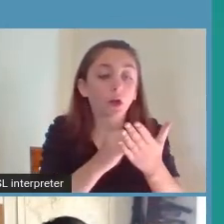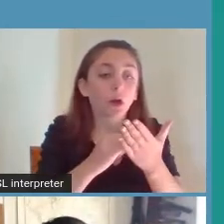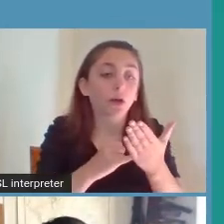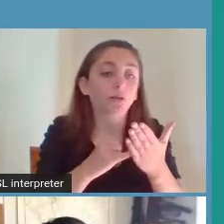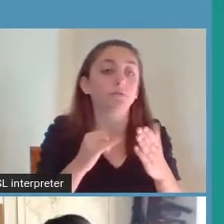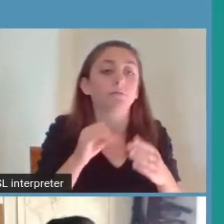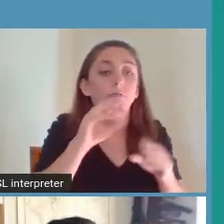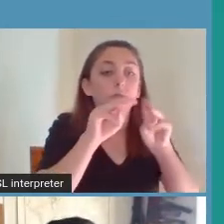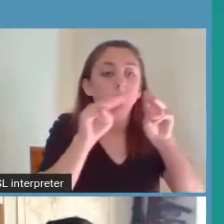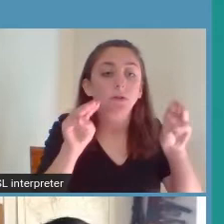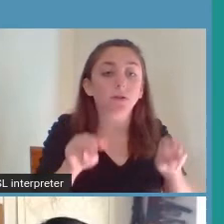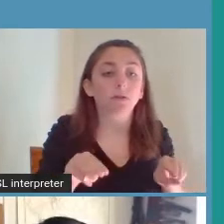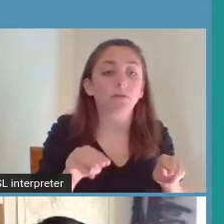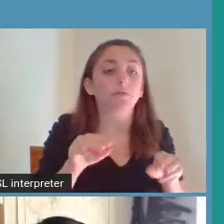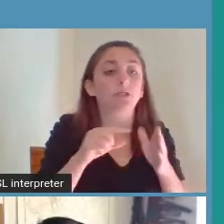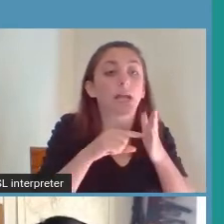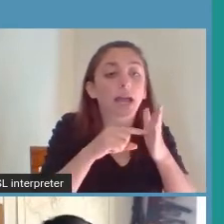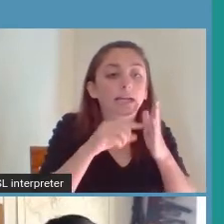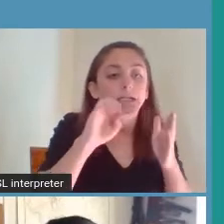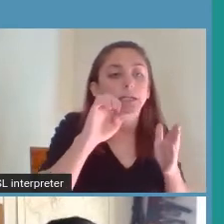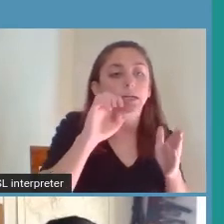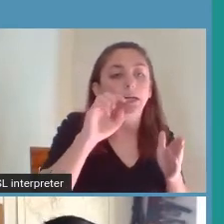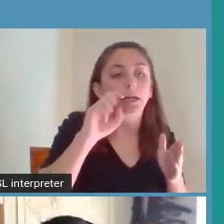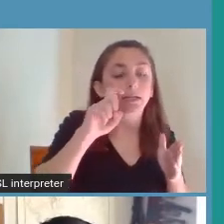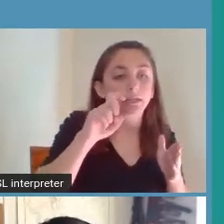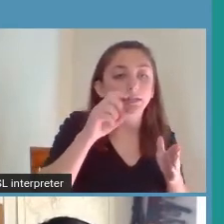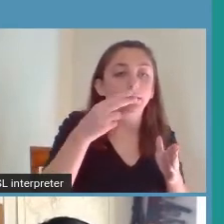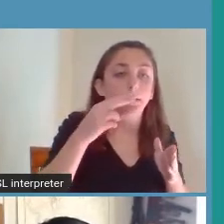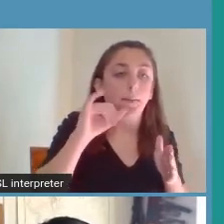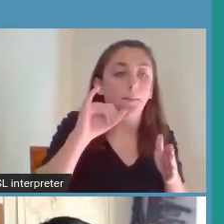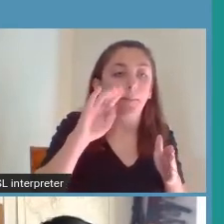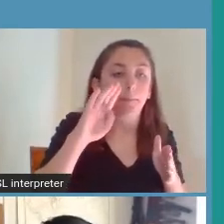is exhibitions. We bring in artists.